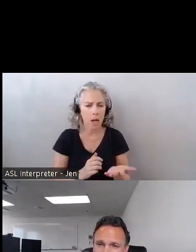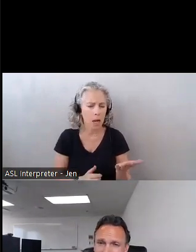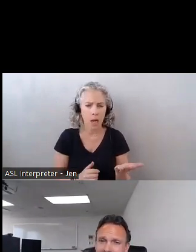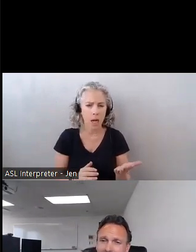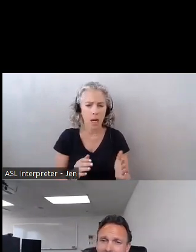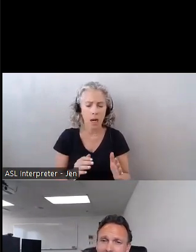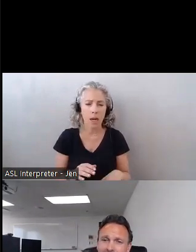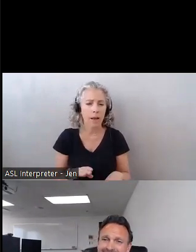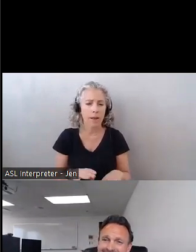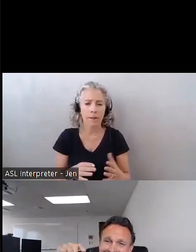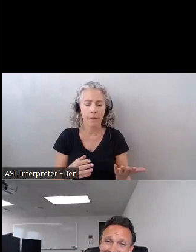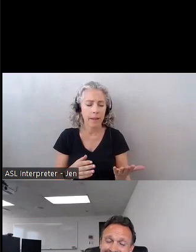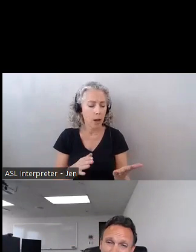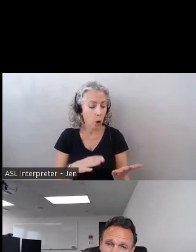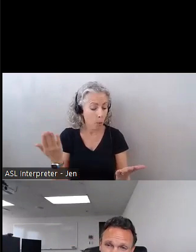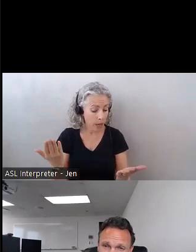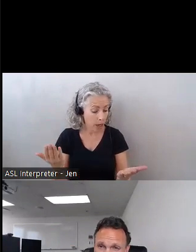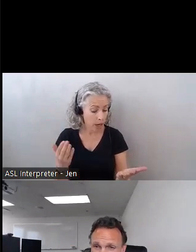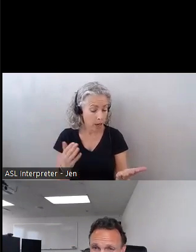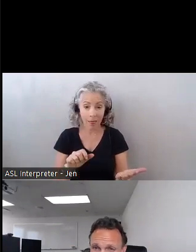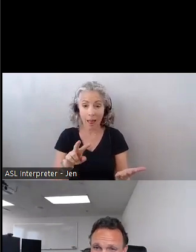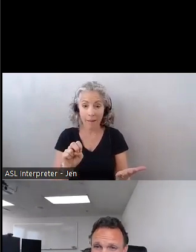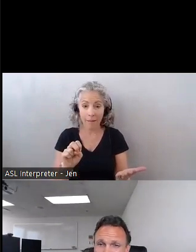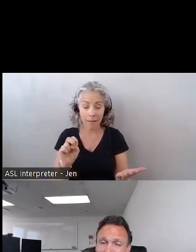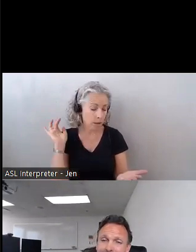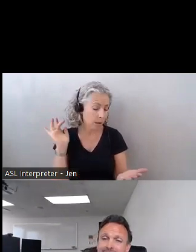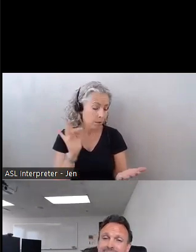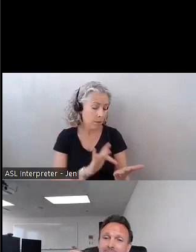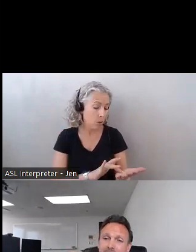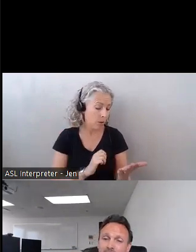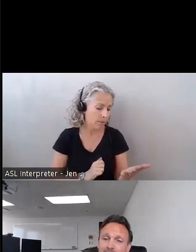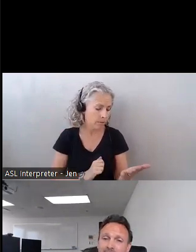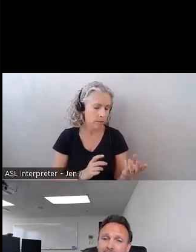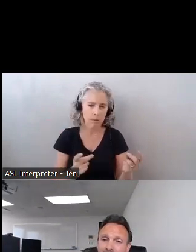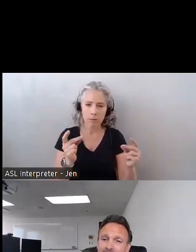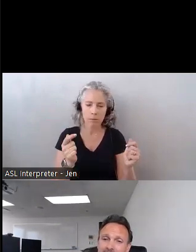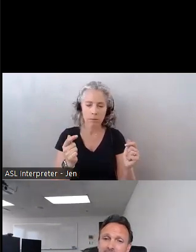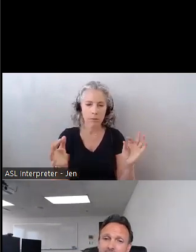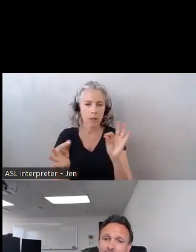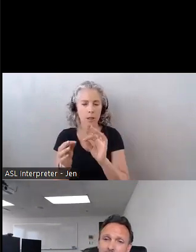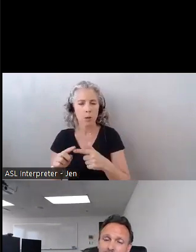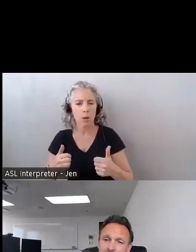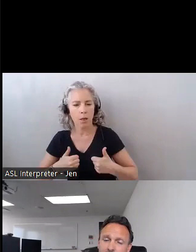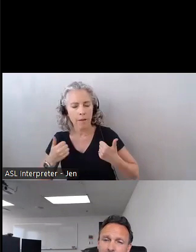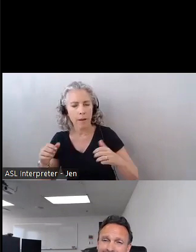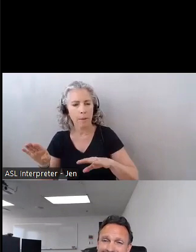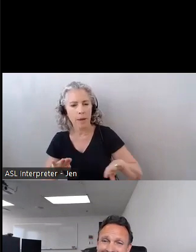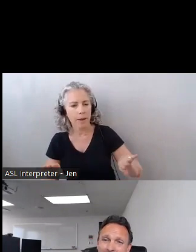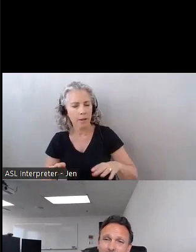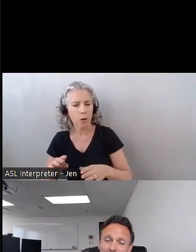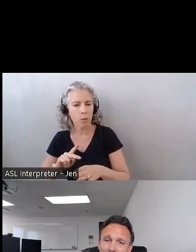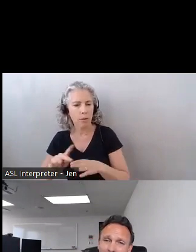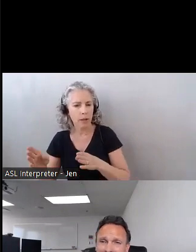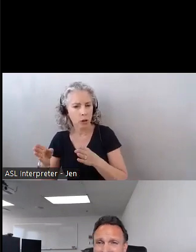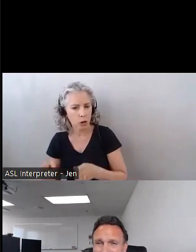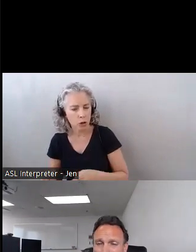the device, it's alive. They hit that button connects them to a live licensed behavioral health professional that's at